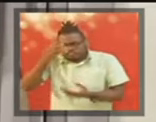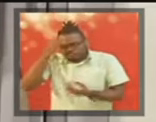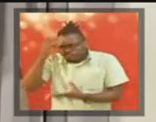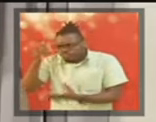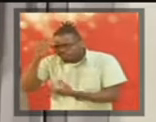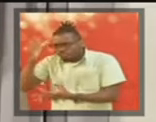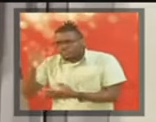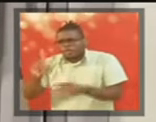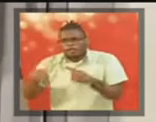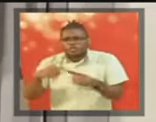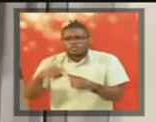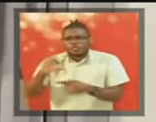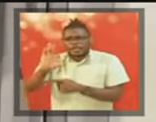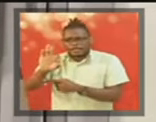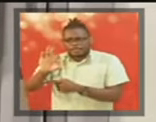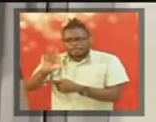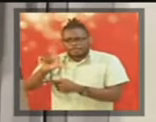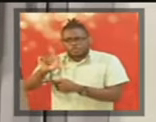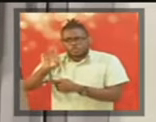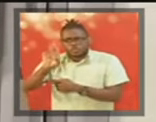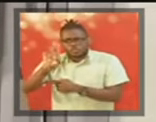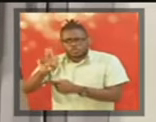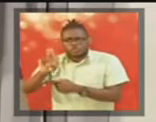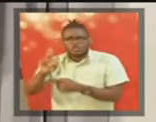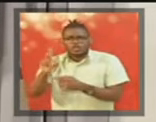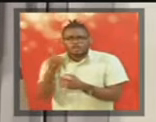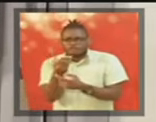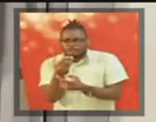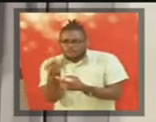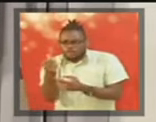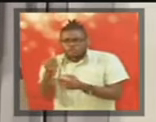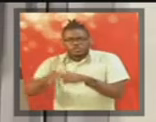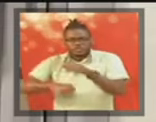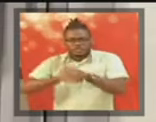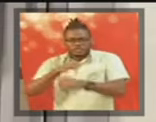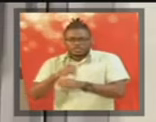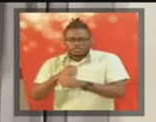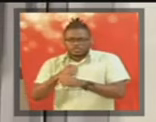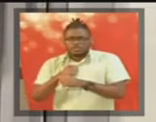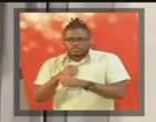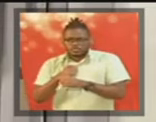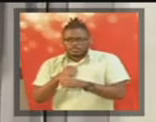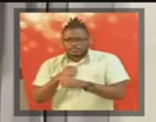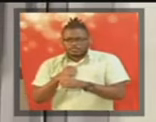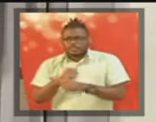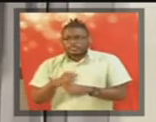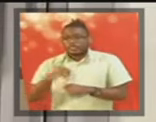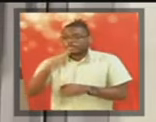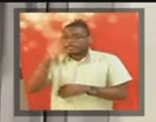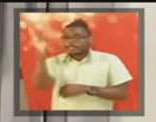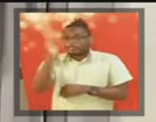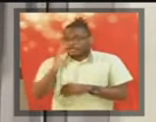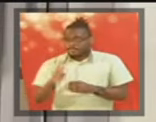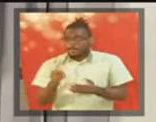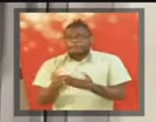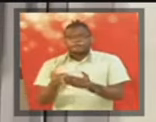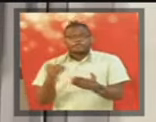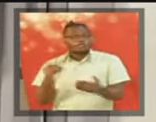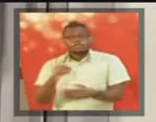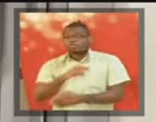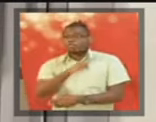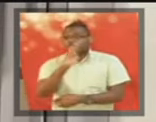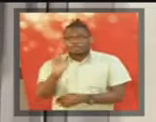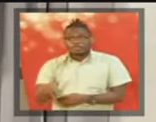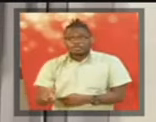influenza over the last few years, what we never had in place before is we never had this sort of decreased